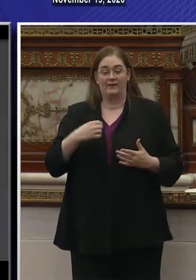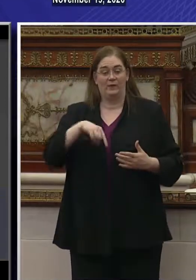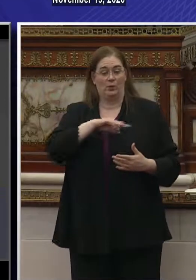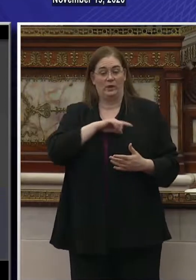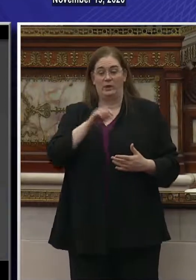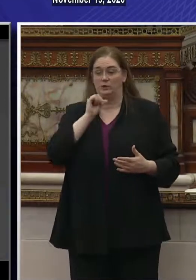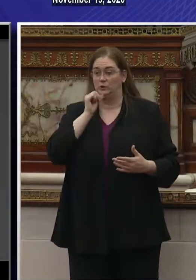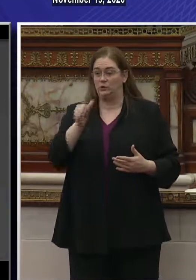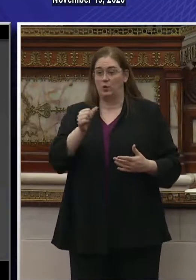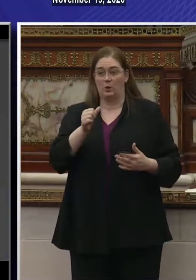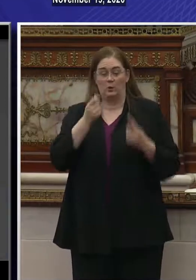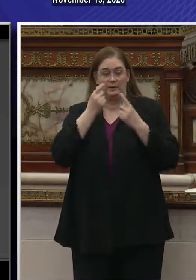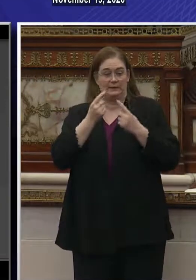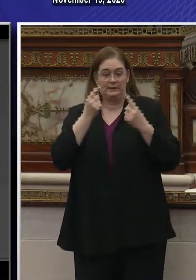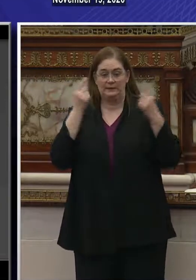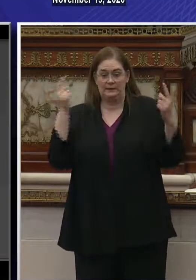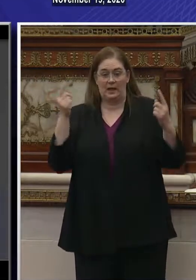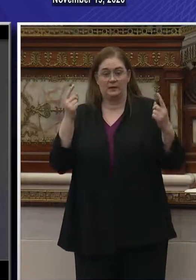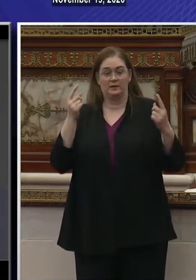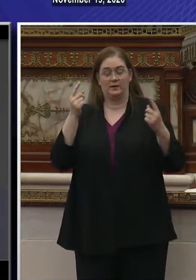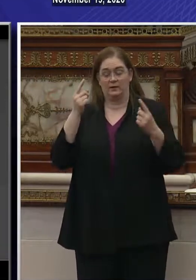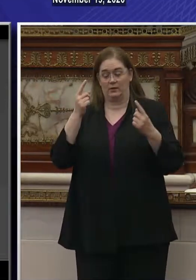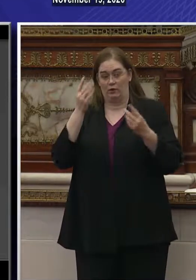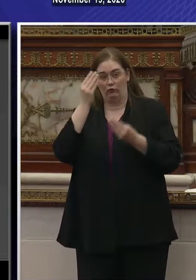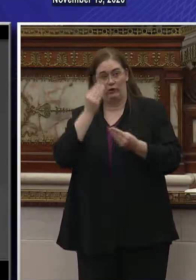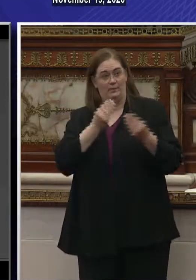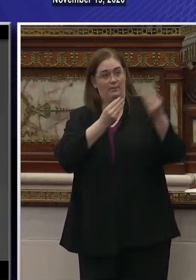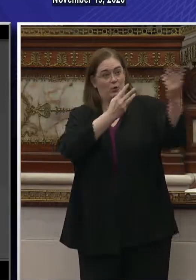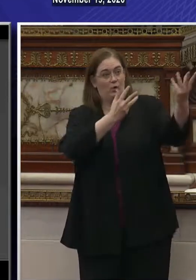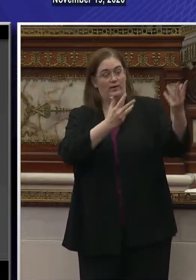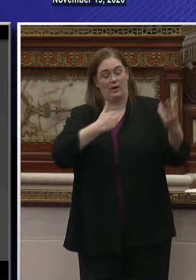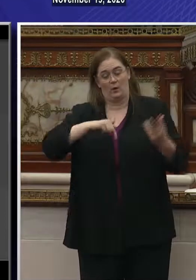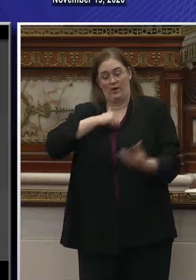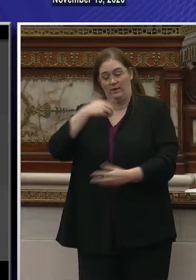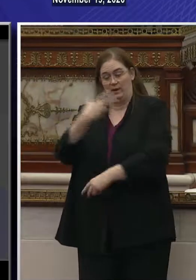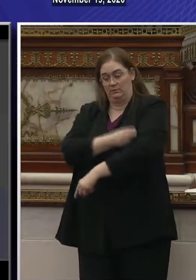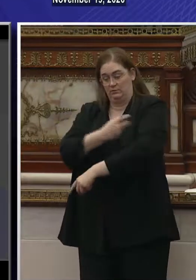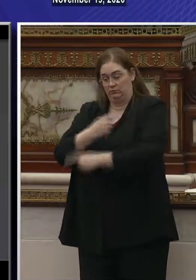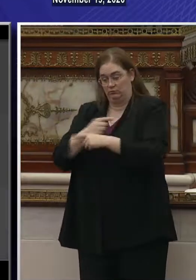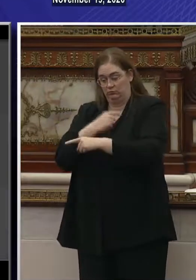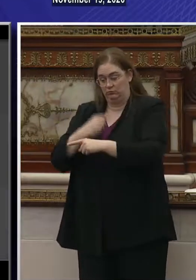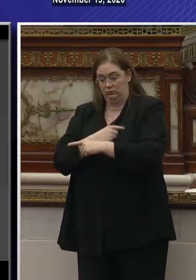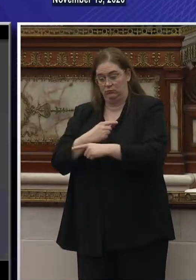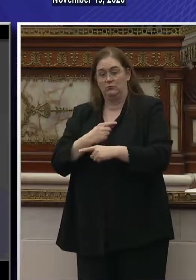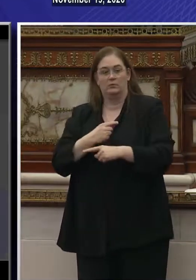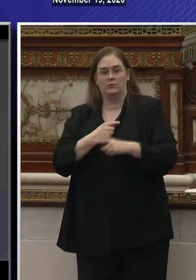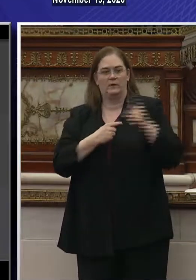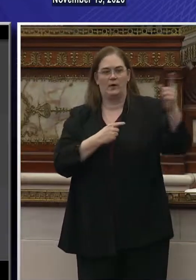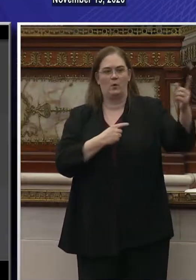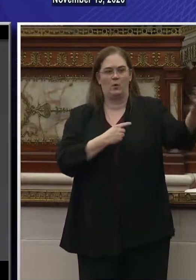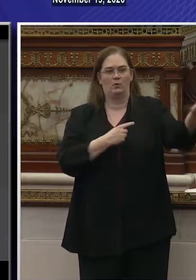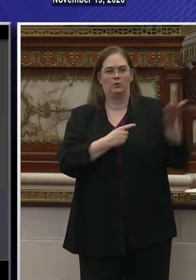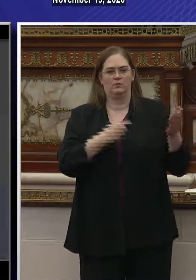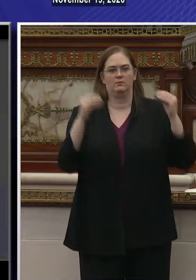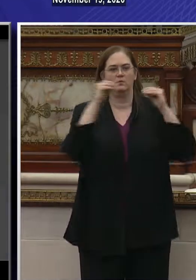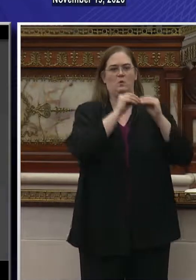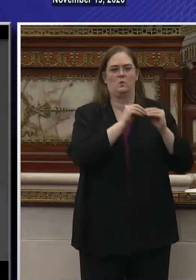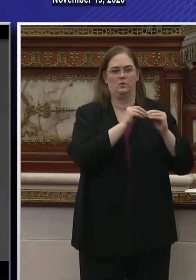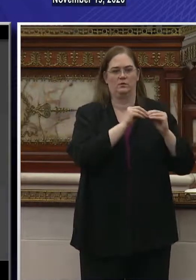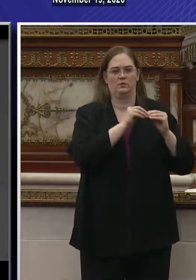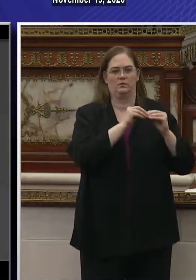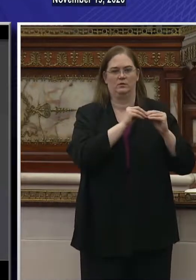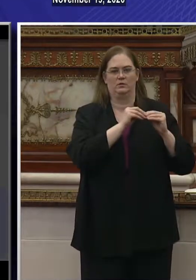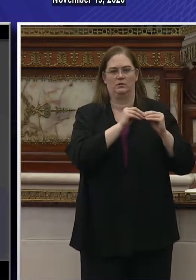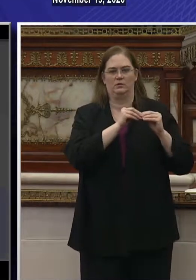do not successfully report to them the administrations, they don't replace the doses of vaccine so we